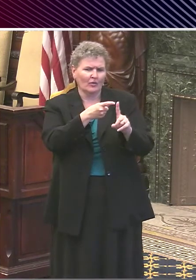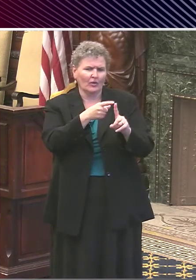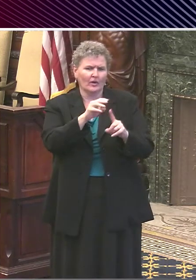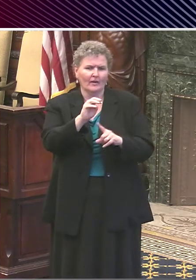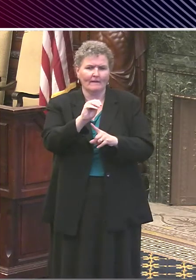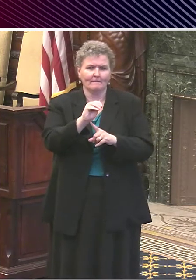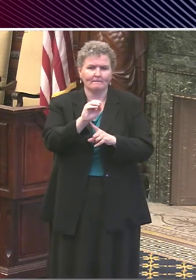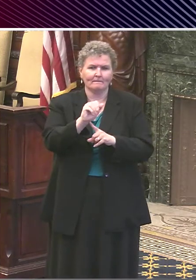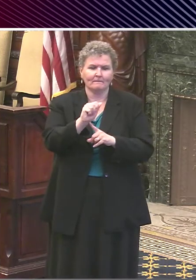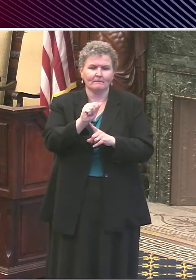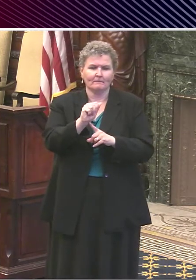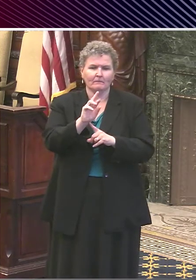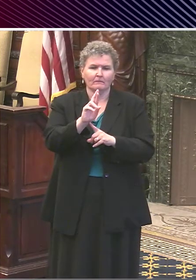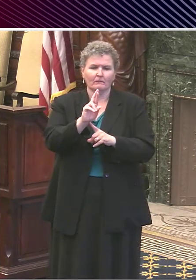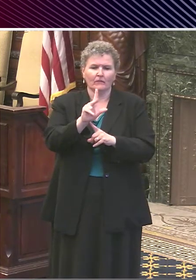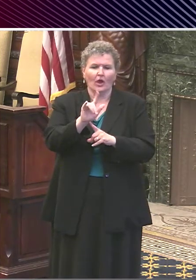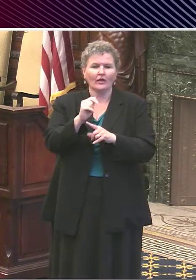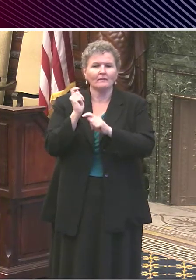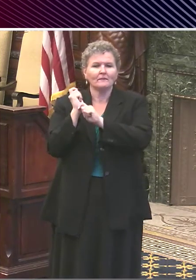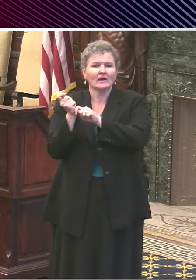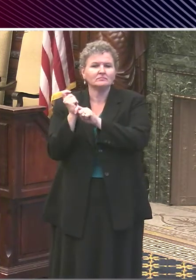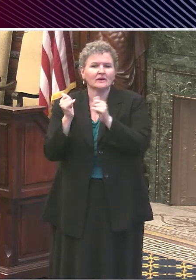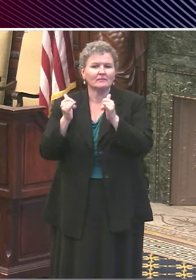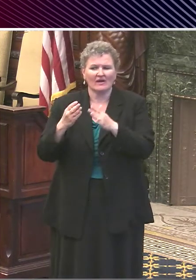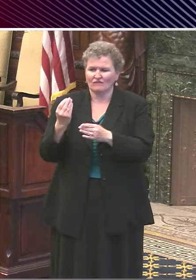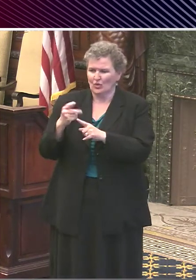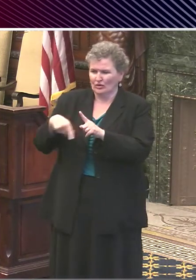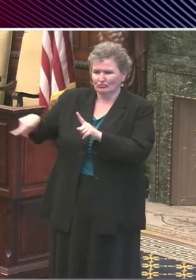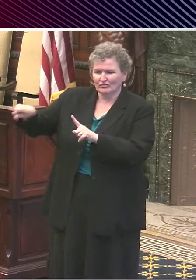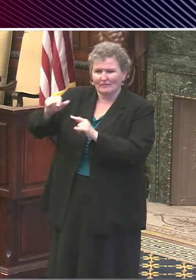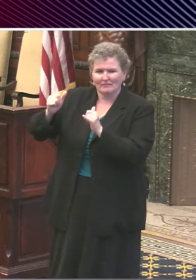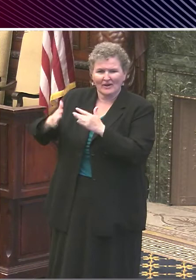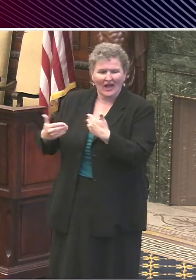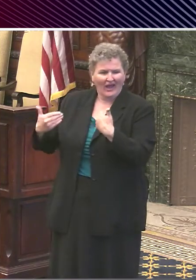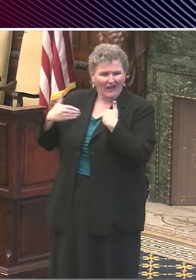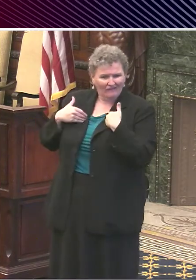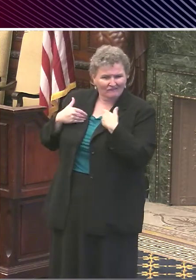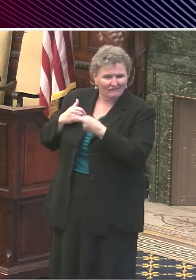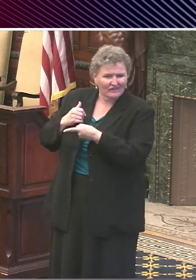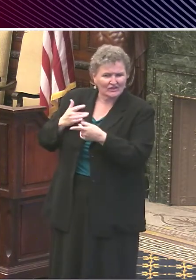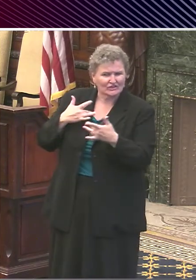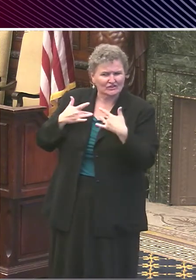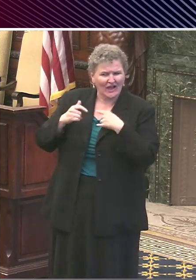have spread COVID to other Philadelphians? Does that seem likely? Can you talk a little bit more about that?